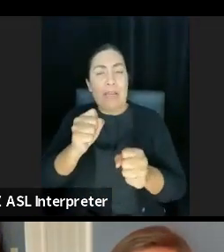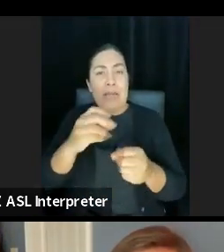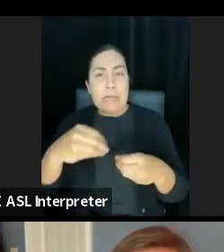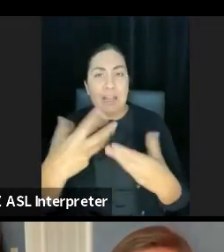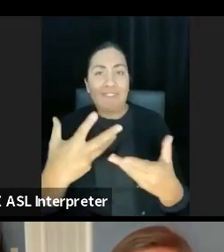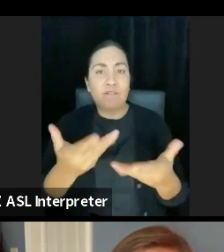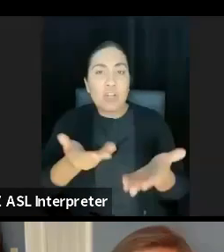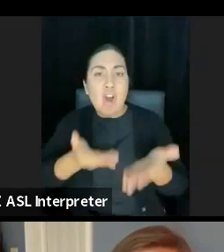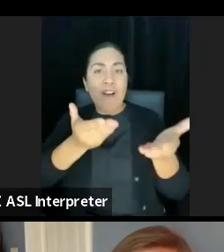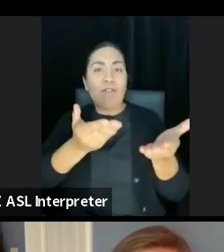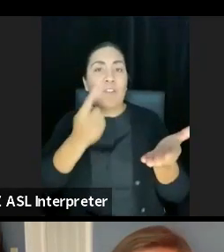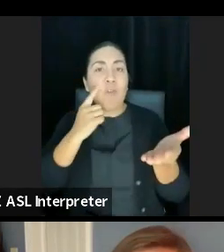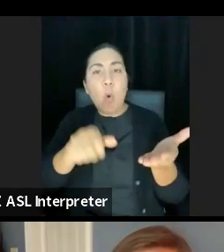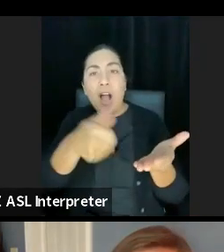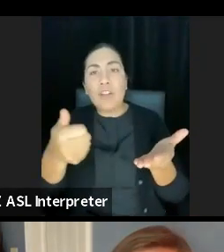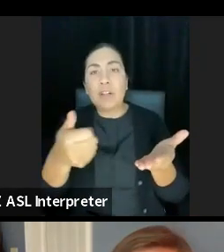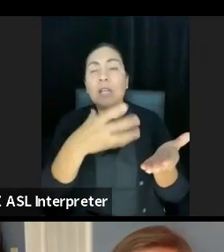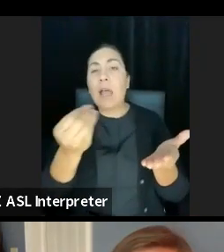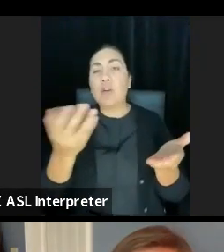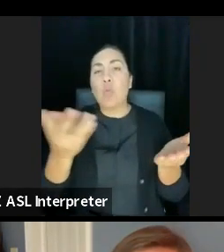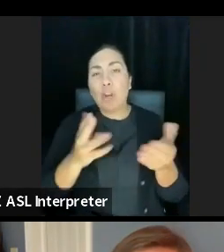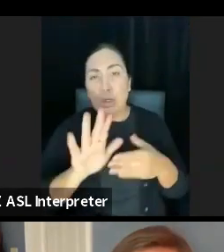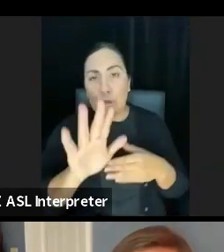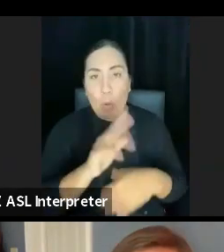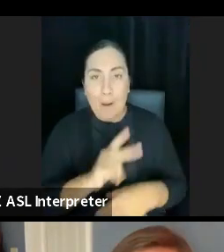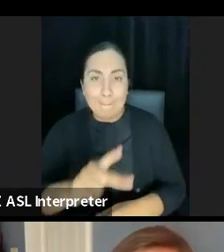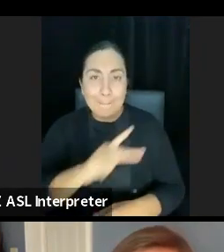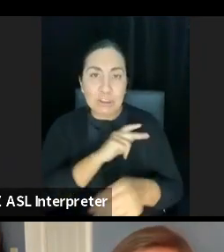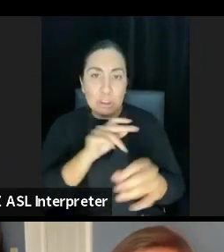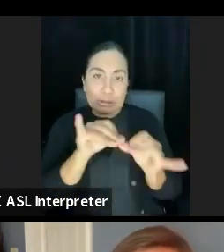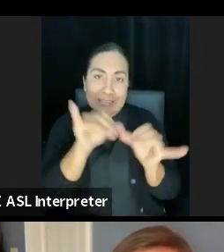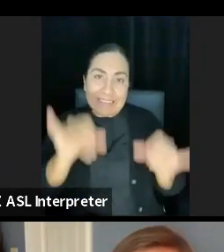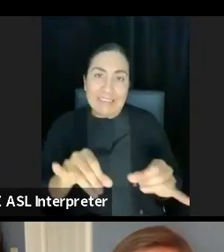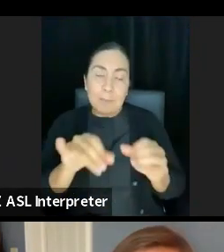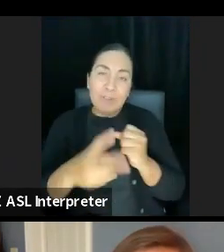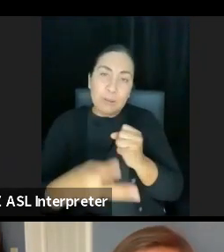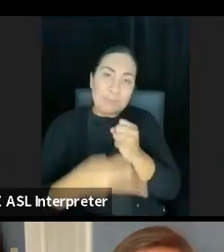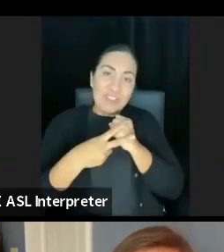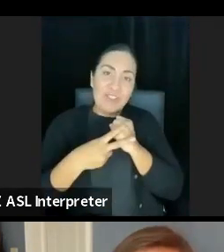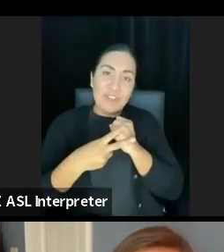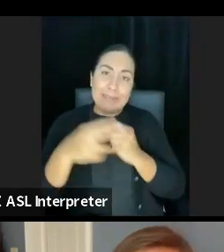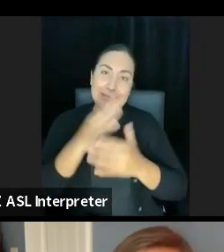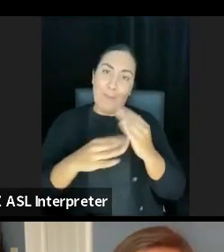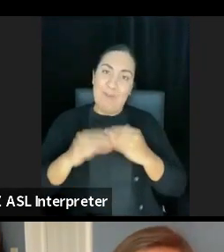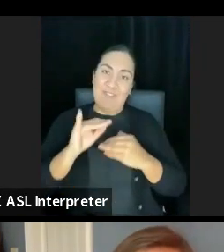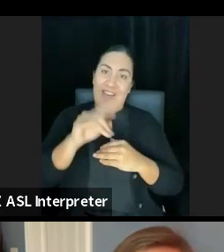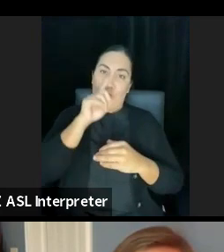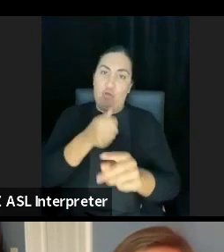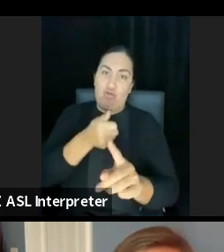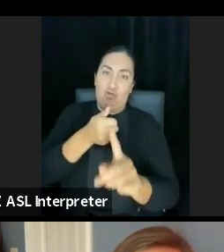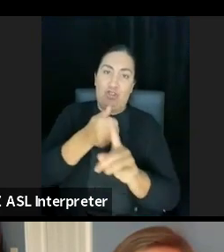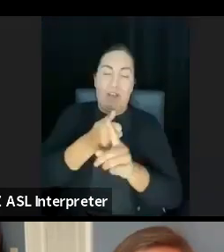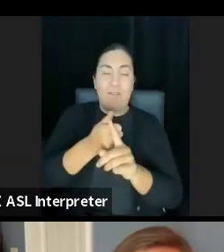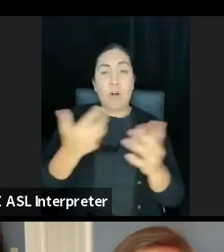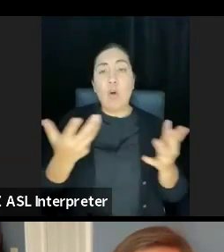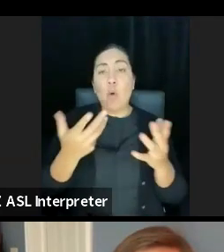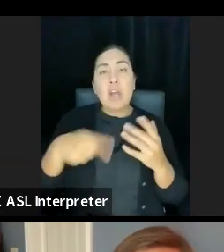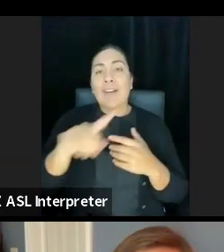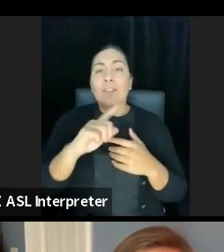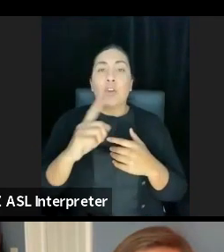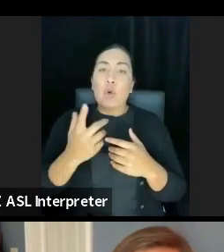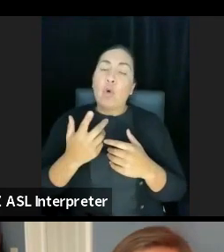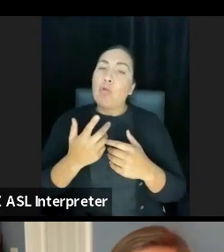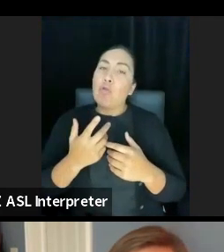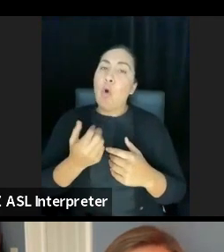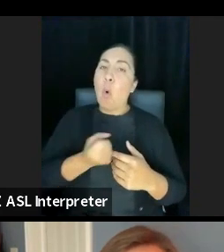And what are your personal systems for preserving some of that for yourself? What are you sort of holding back to